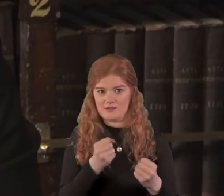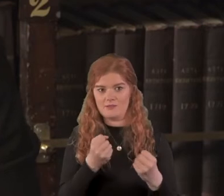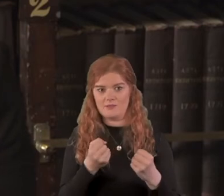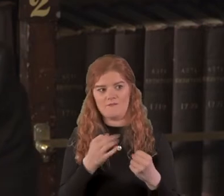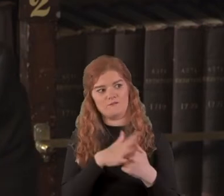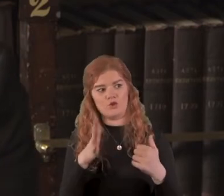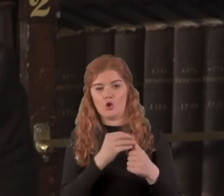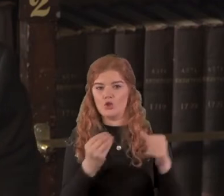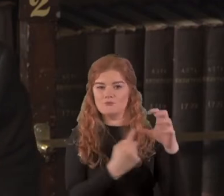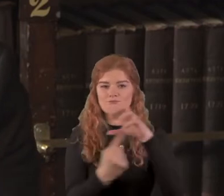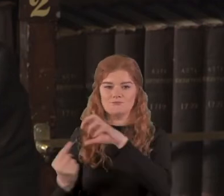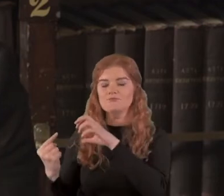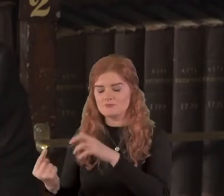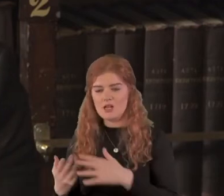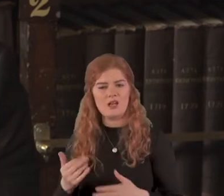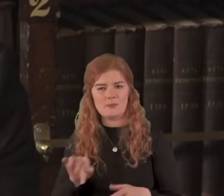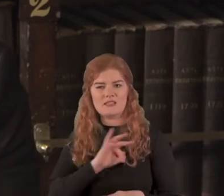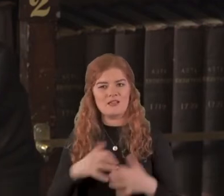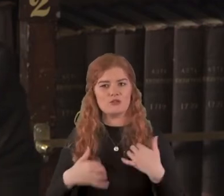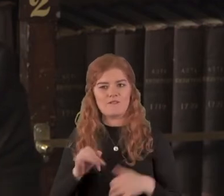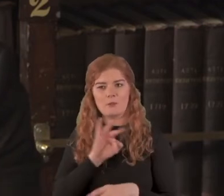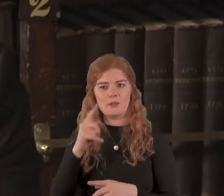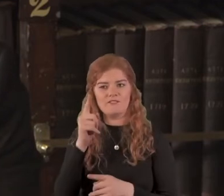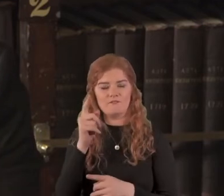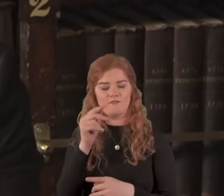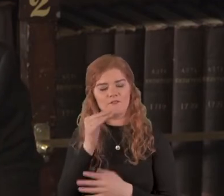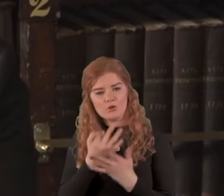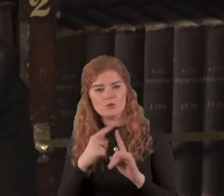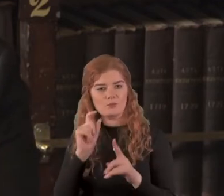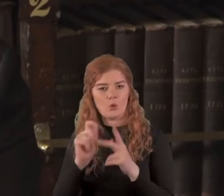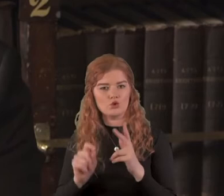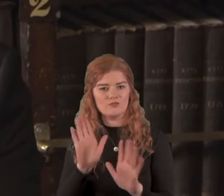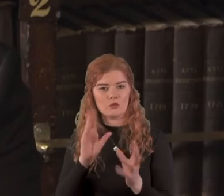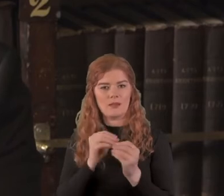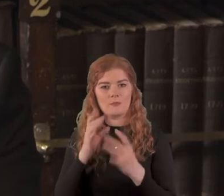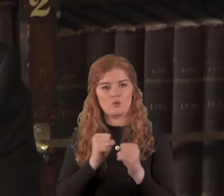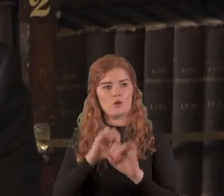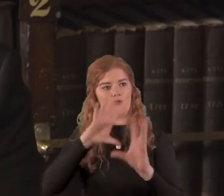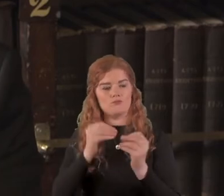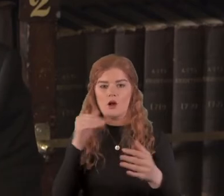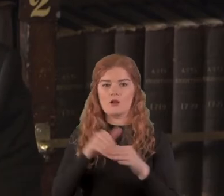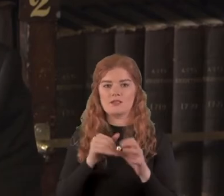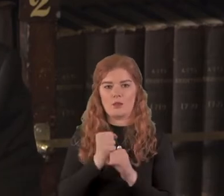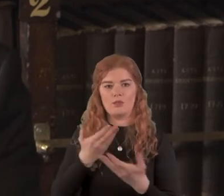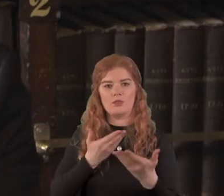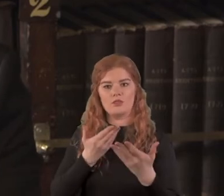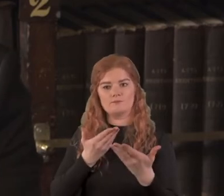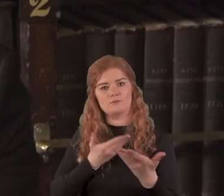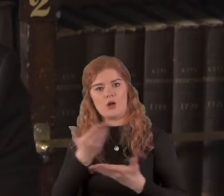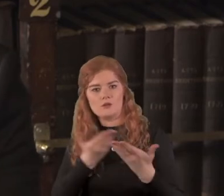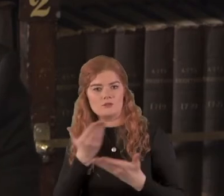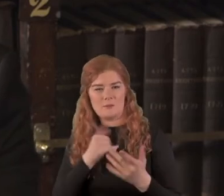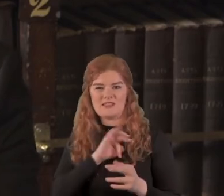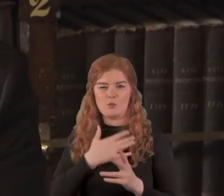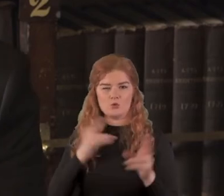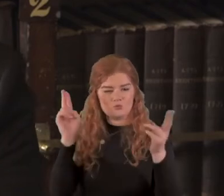dominions. I'm interested by a couple of points you made about the whole context of the talks, and I kind of want to narrow